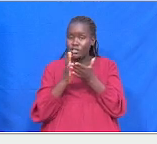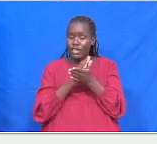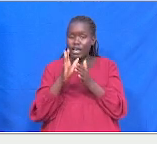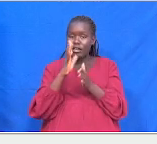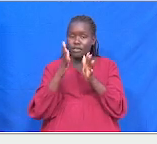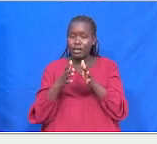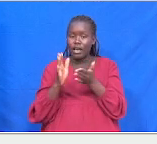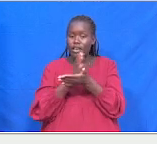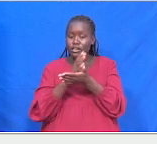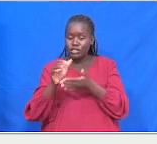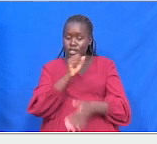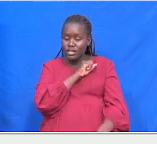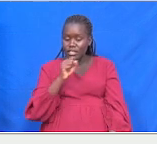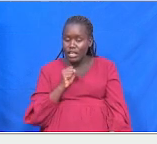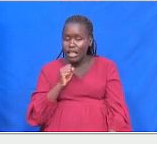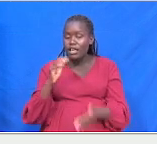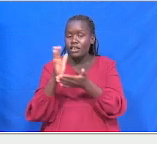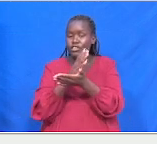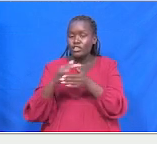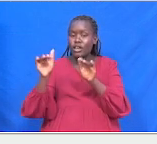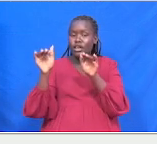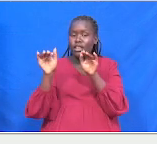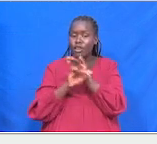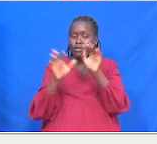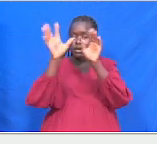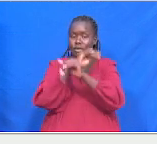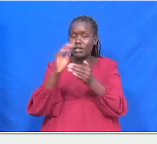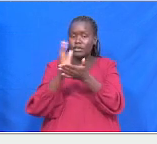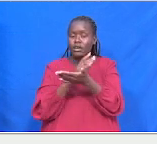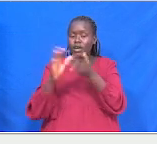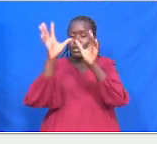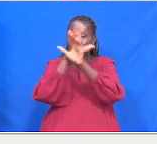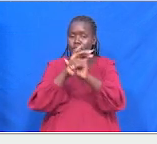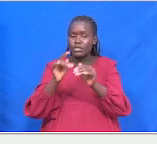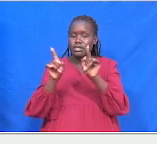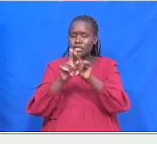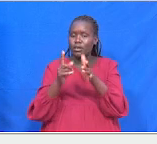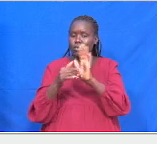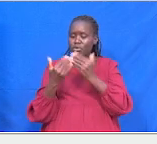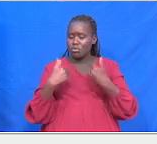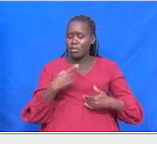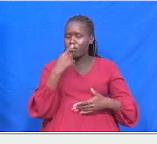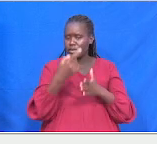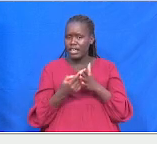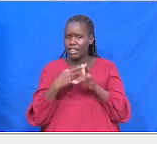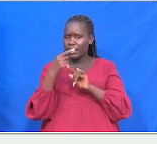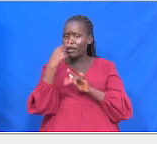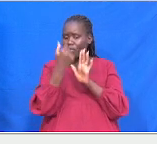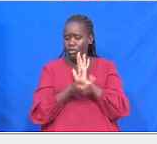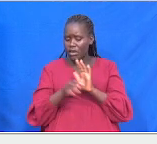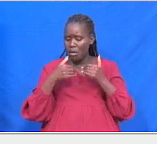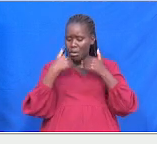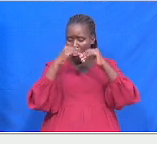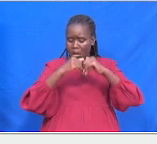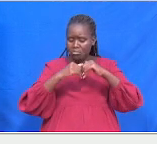They have shared Senate. They have shared Deputy President. They have shared the President. That's what I've been saying. And then I'm being told that I'm